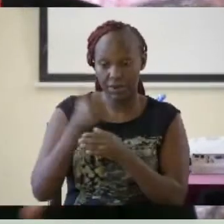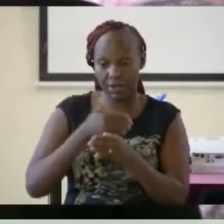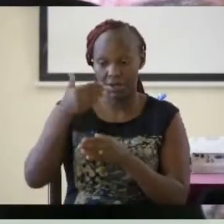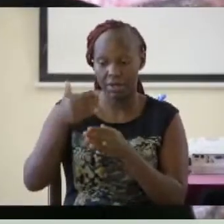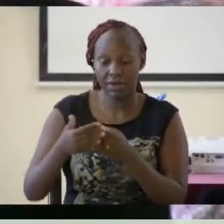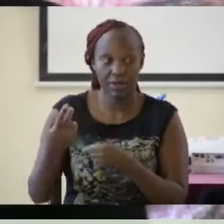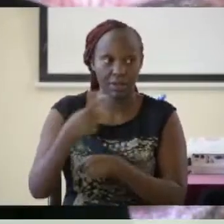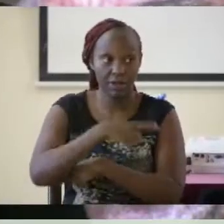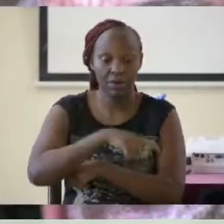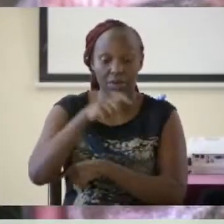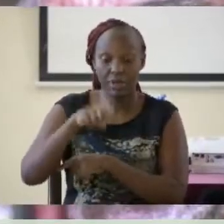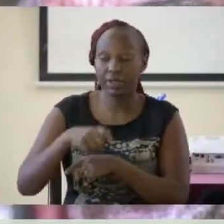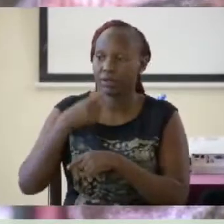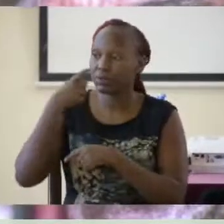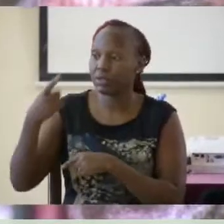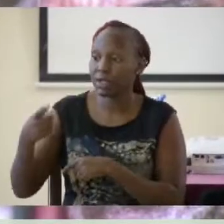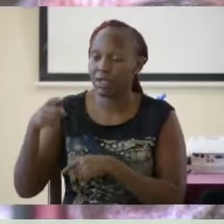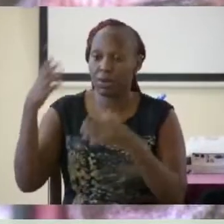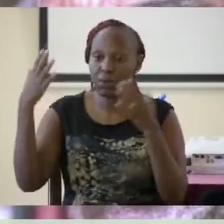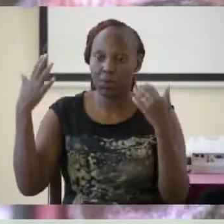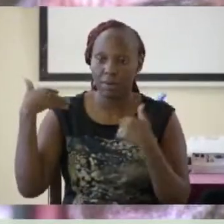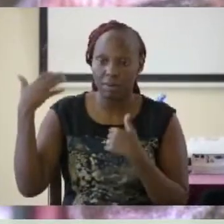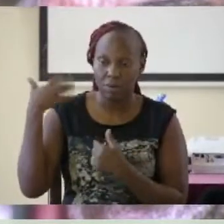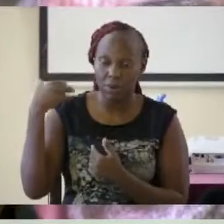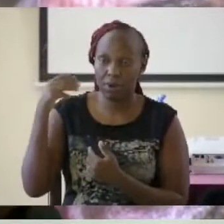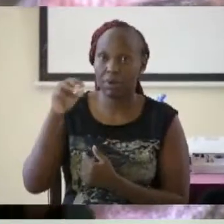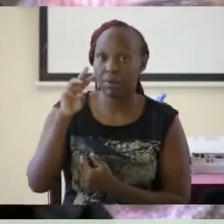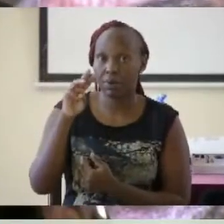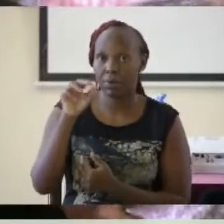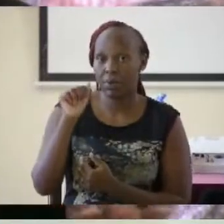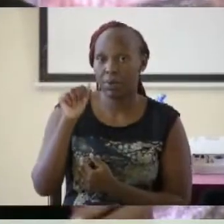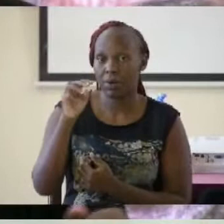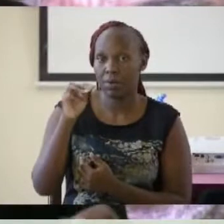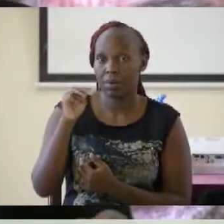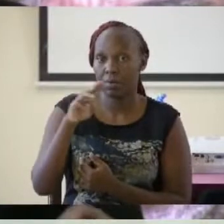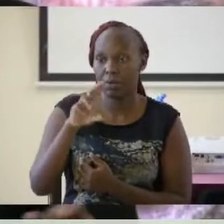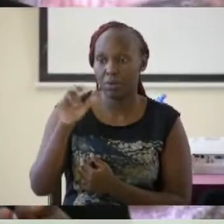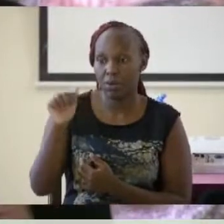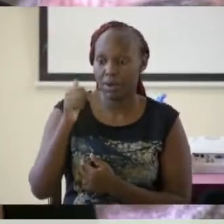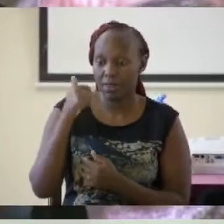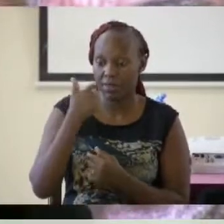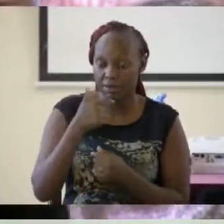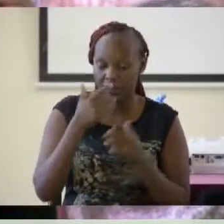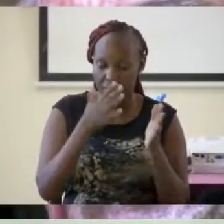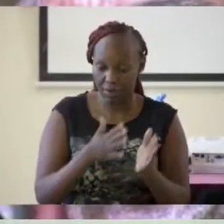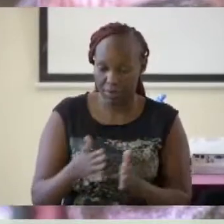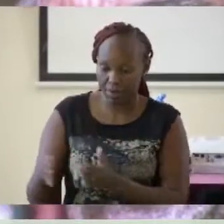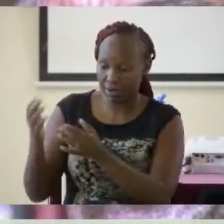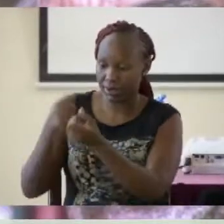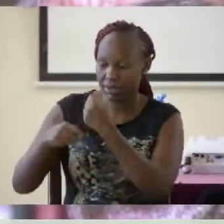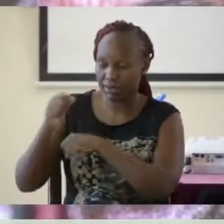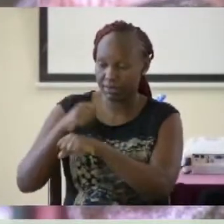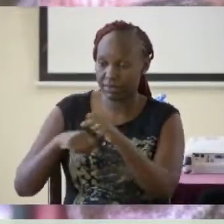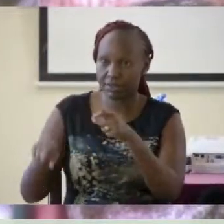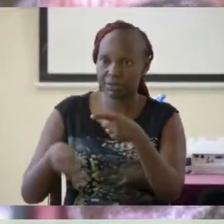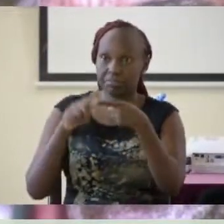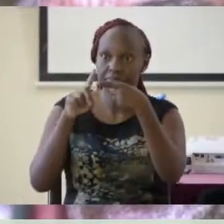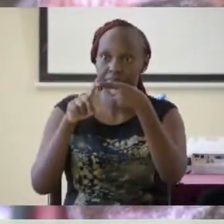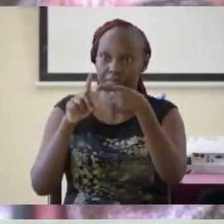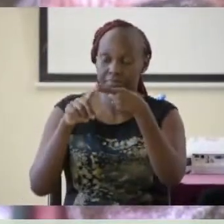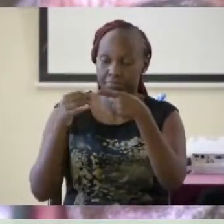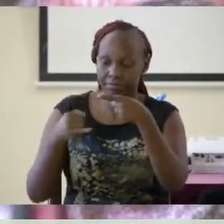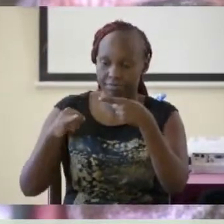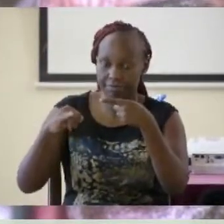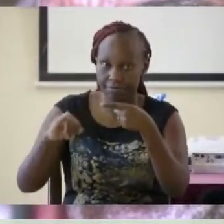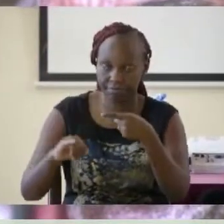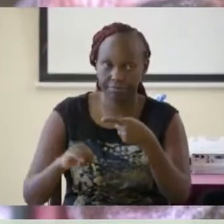day, I have to tell Mr. Wambua, these are the planned activities for the year. Activity 1, this is how I've